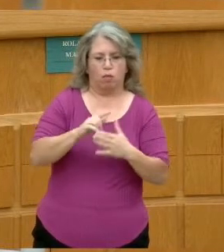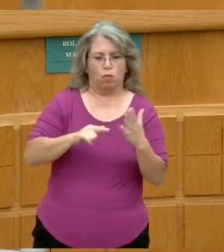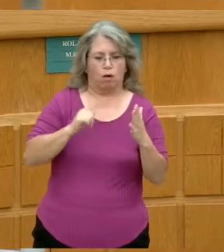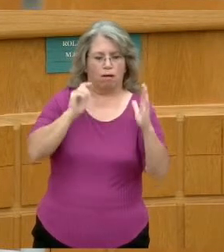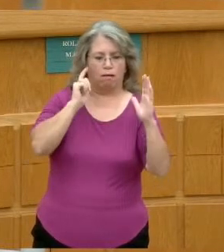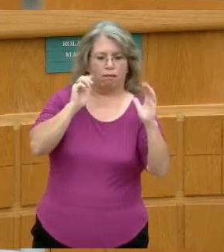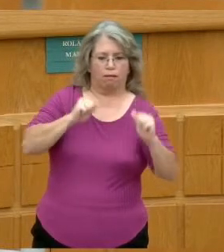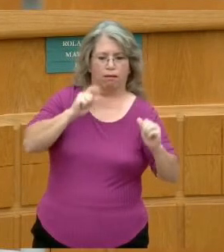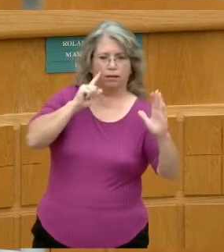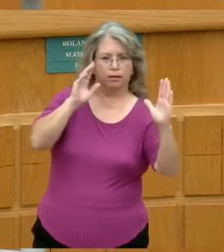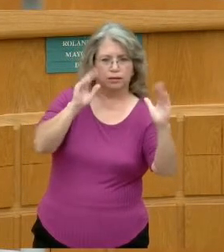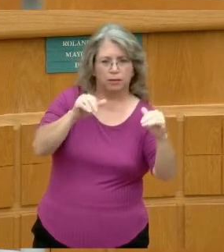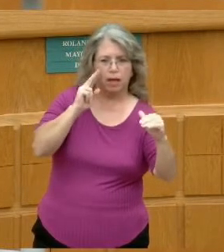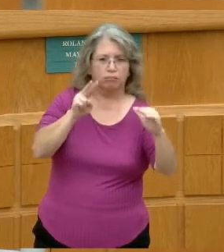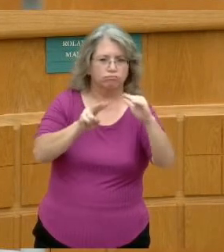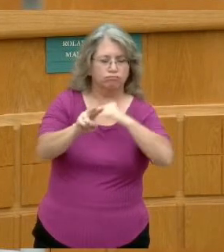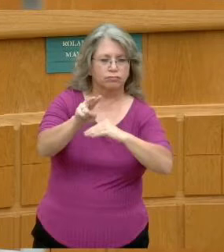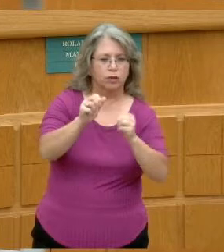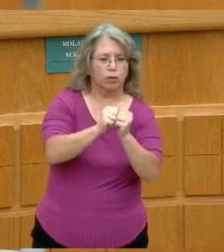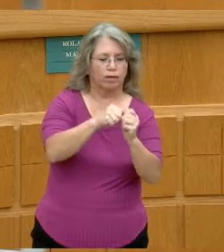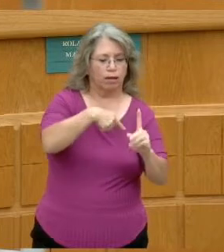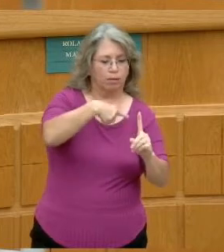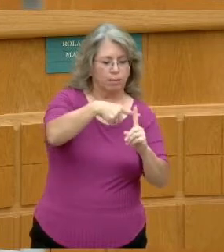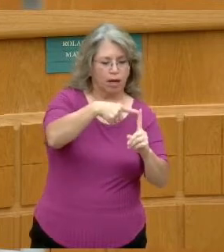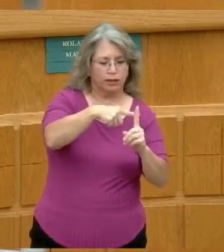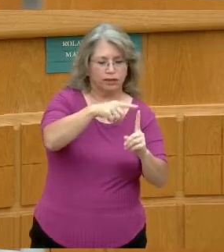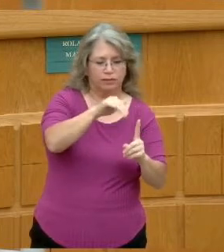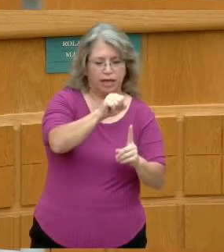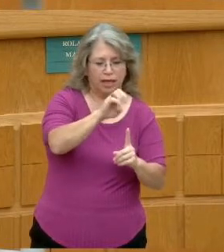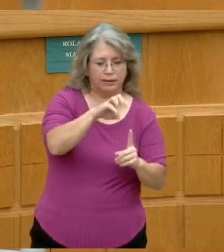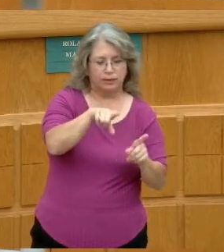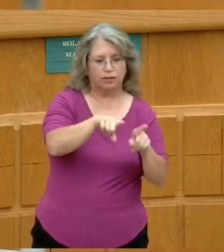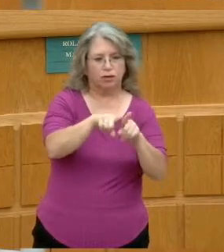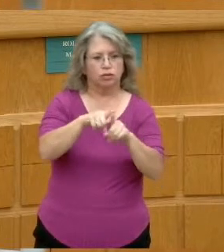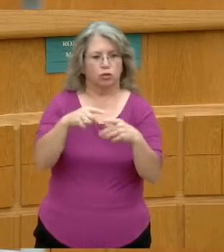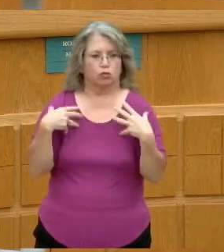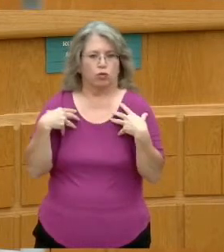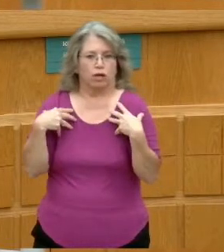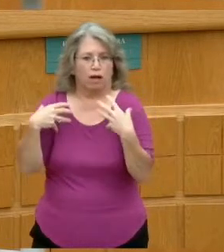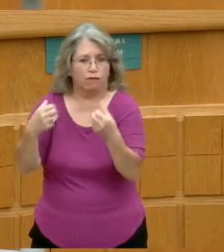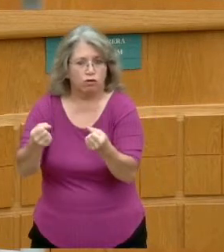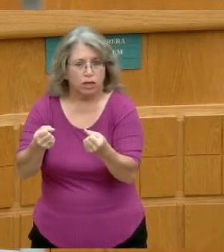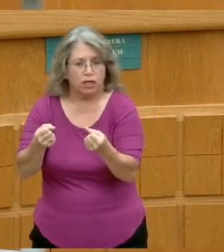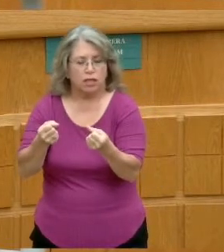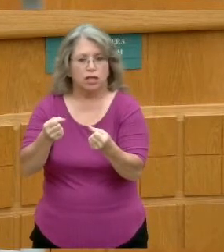of potential positive cases, but recovery rates, impacts